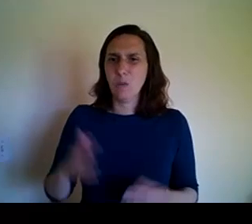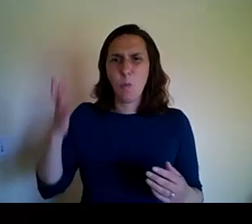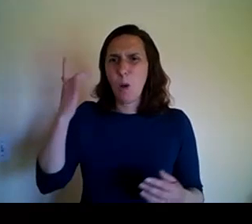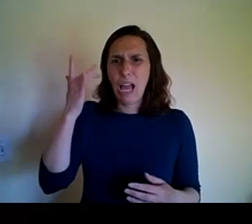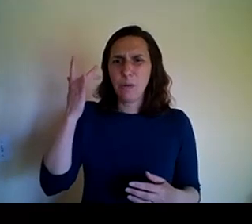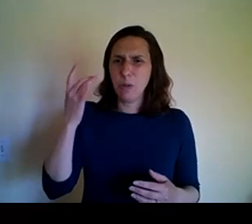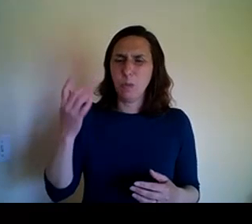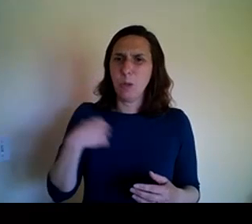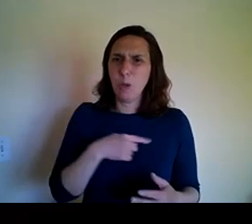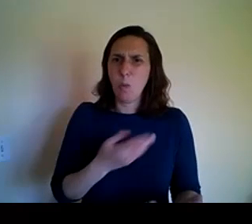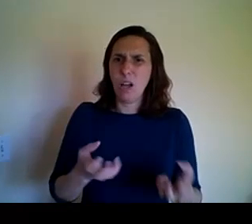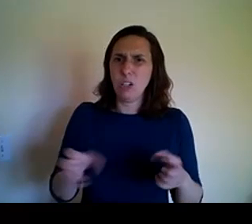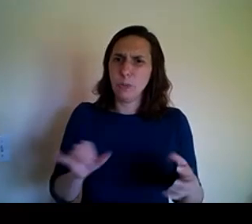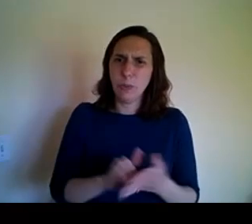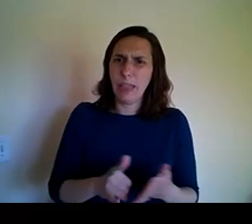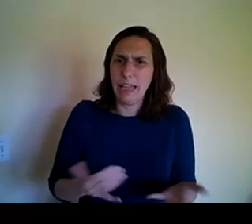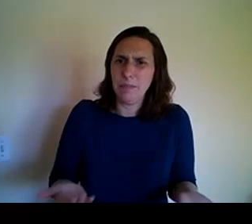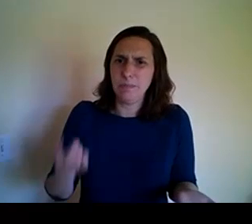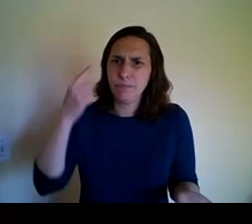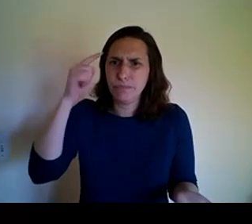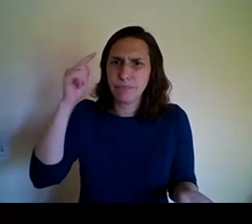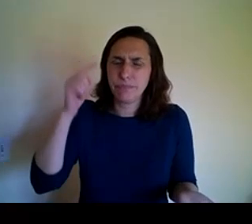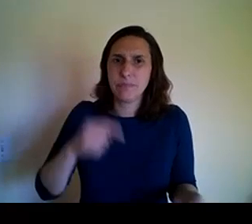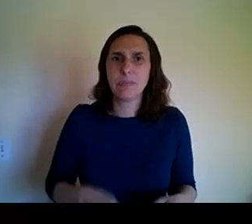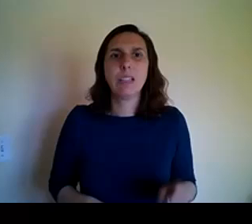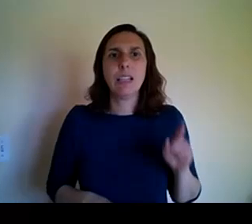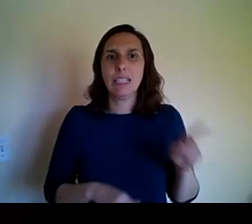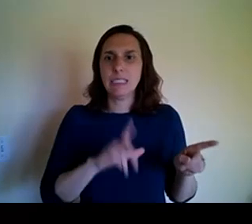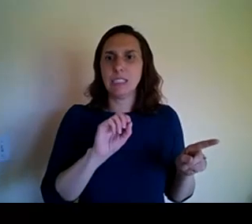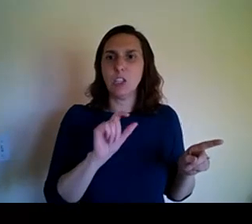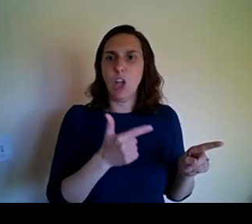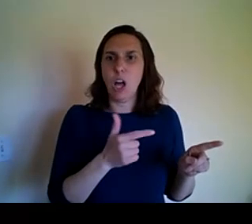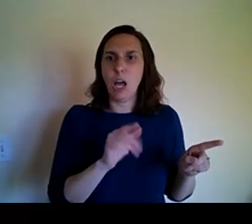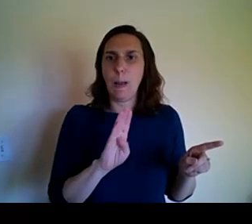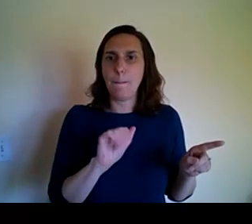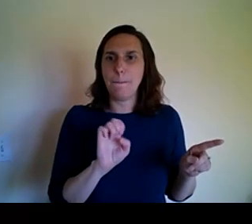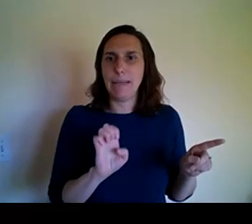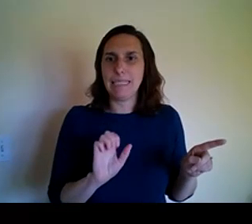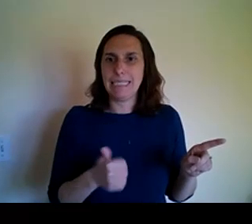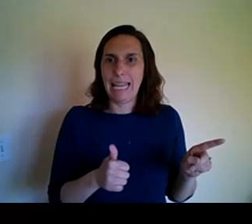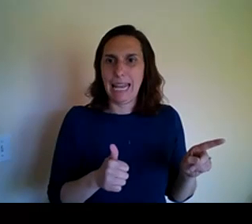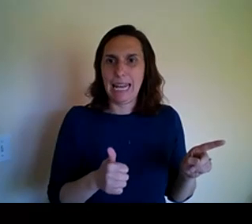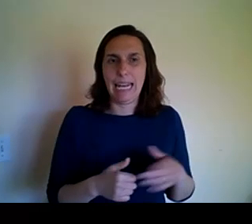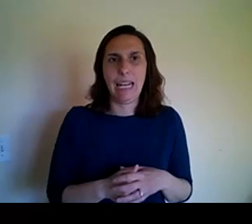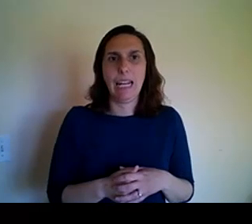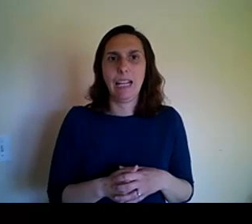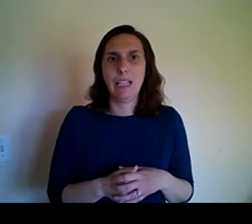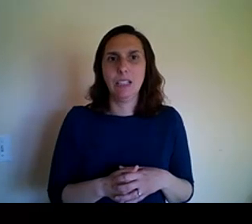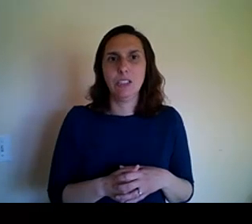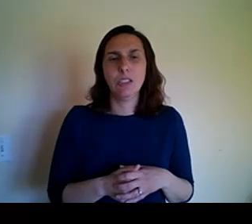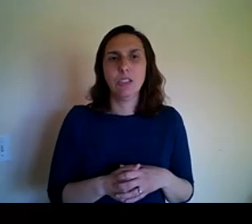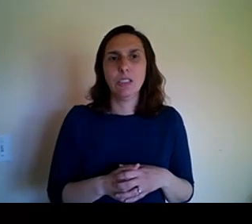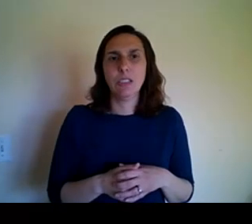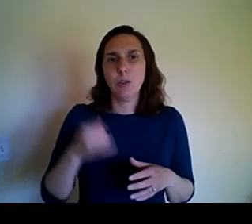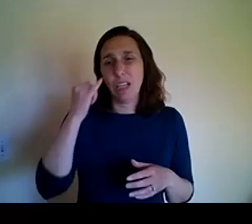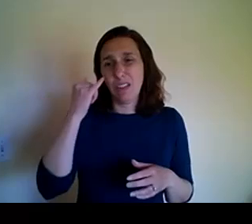that? Well, this is log base 10, right? So if I had log